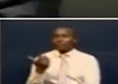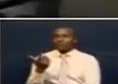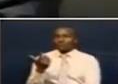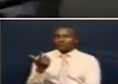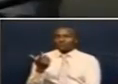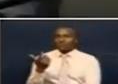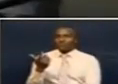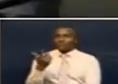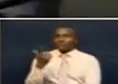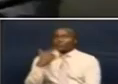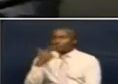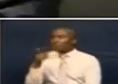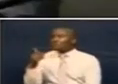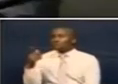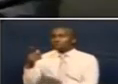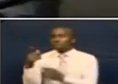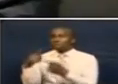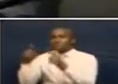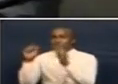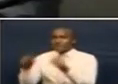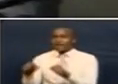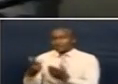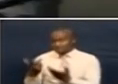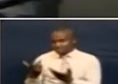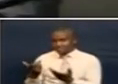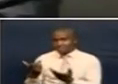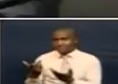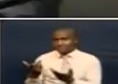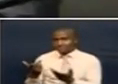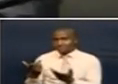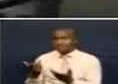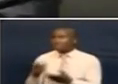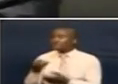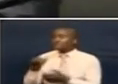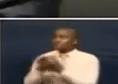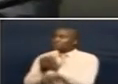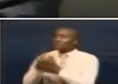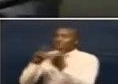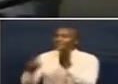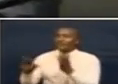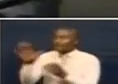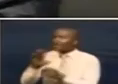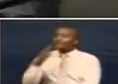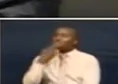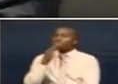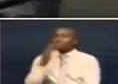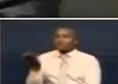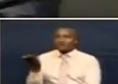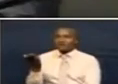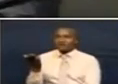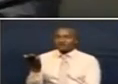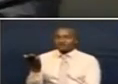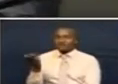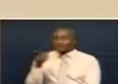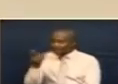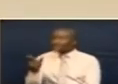a social misfit here in the political arrangement. Jubilee is a social misfit in the political arrangement of Luhya land, and that's how